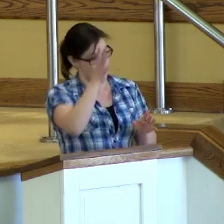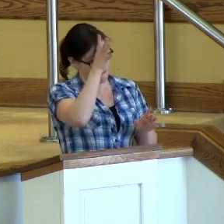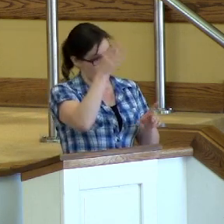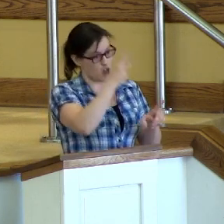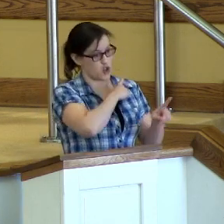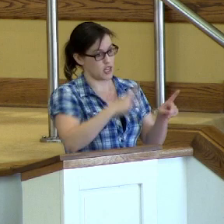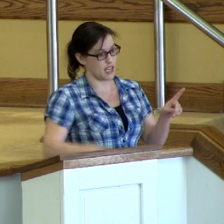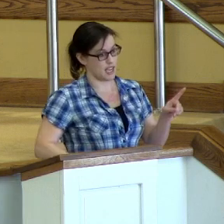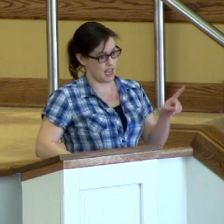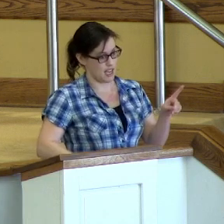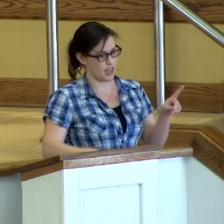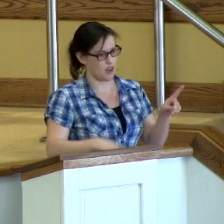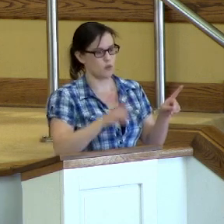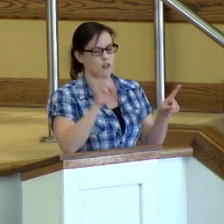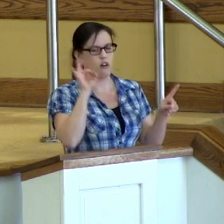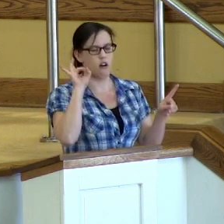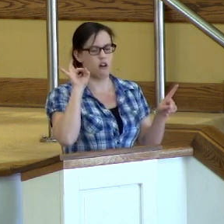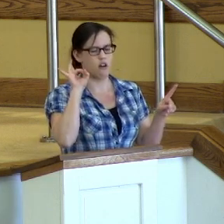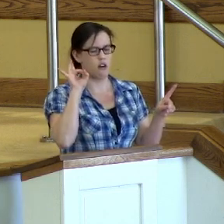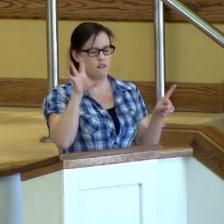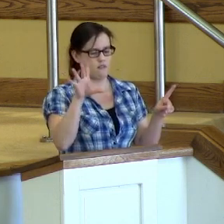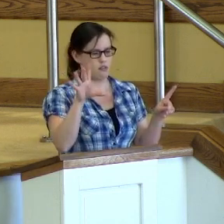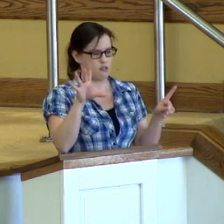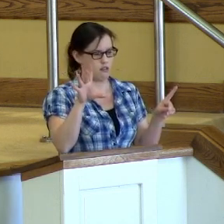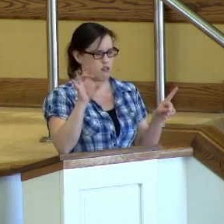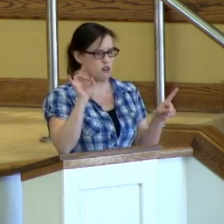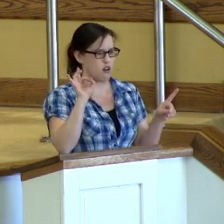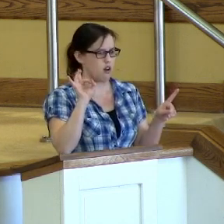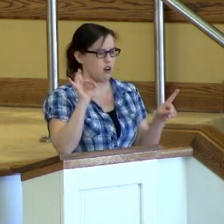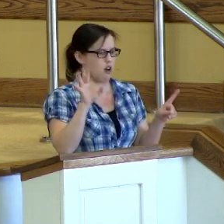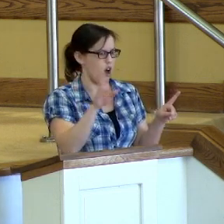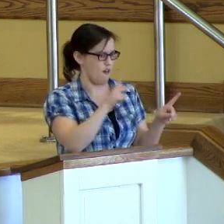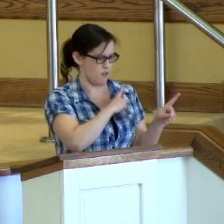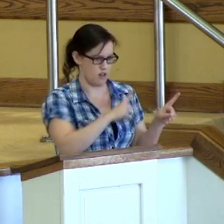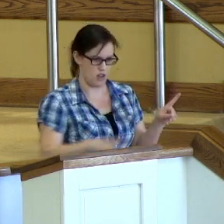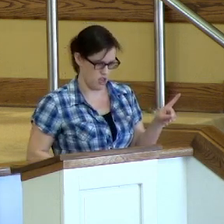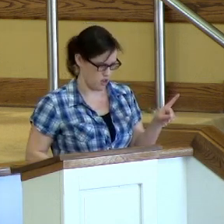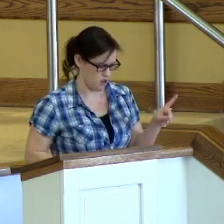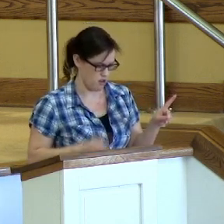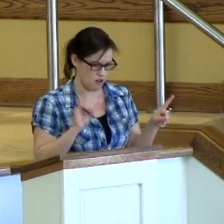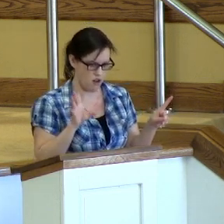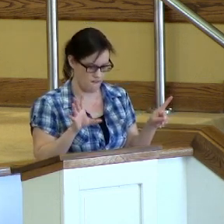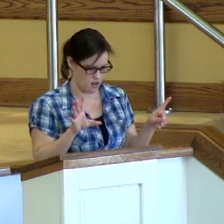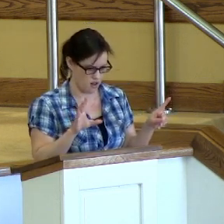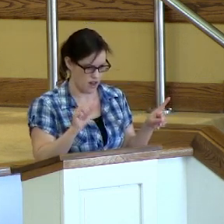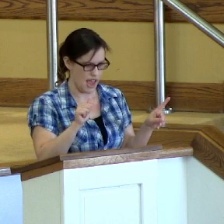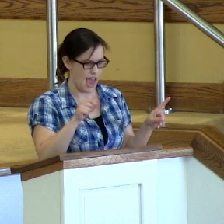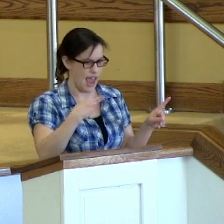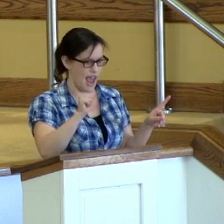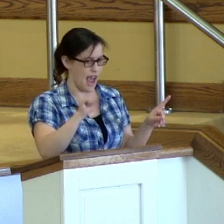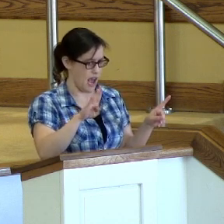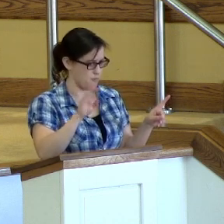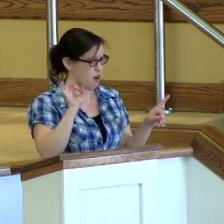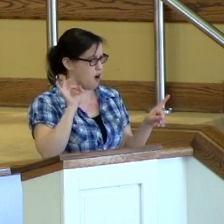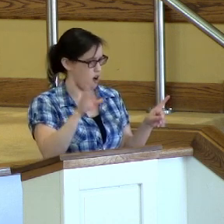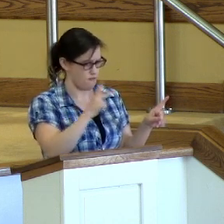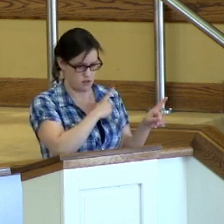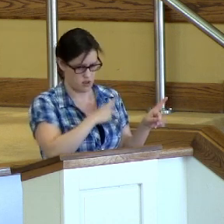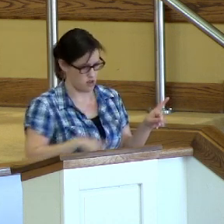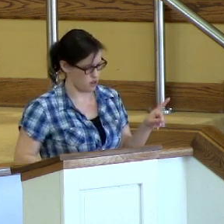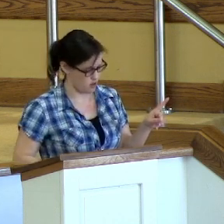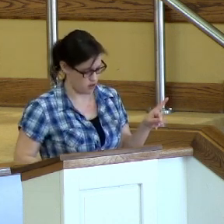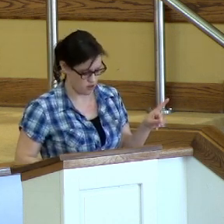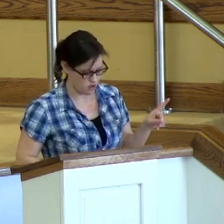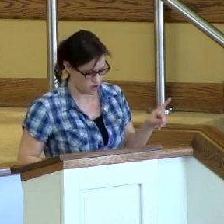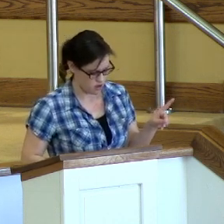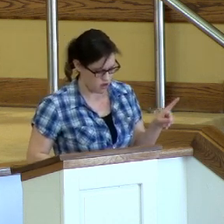was vile. And, of course, you know, his wife was Jezebel. And it says here that Ahaziah, you got to